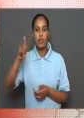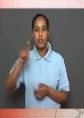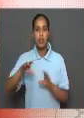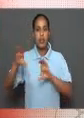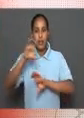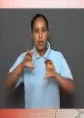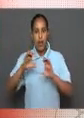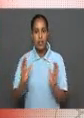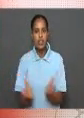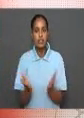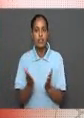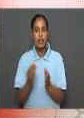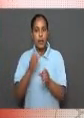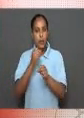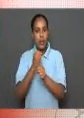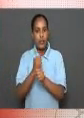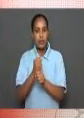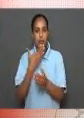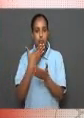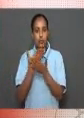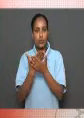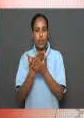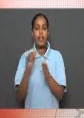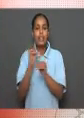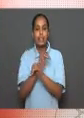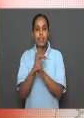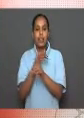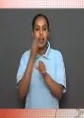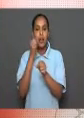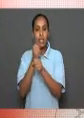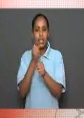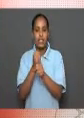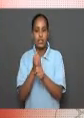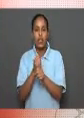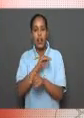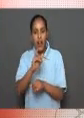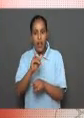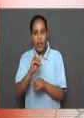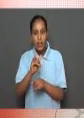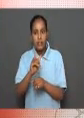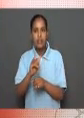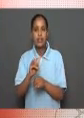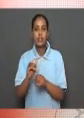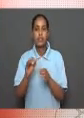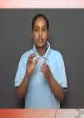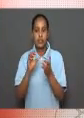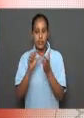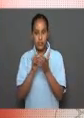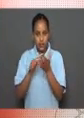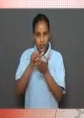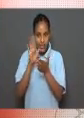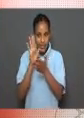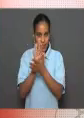Neoprene's chemical inertness makes it good for industrial applications like